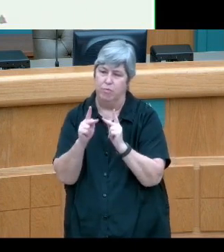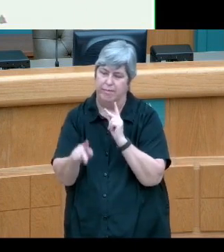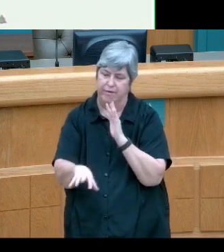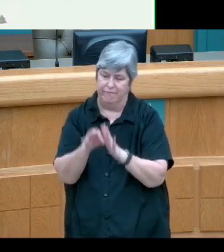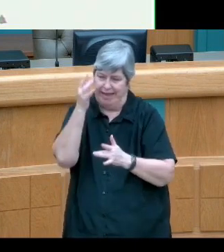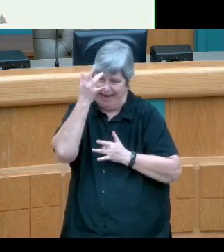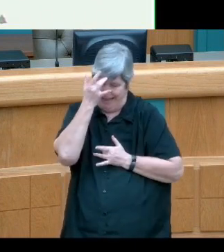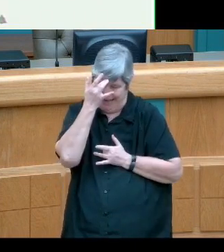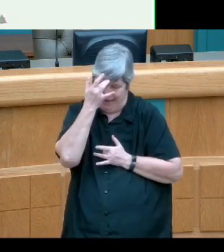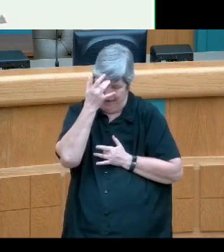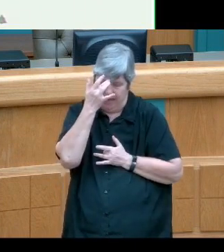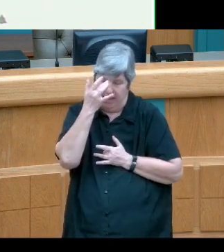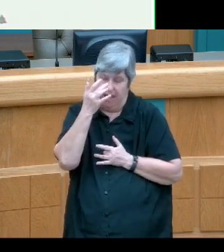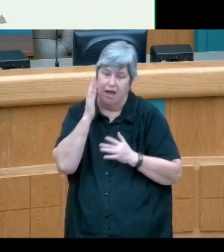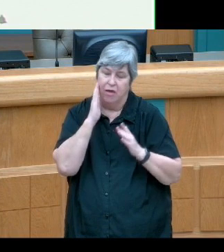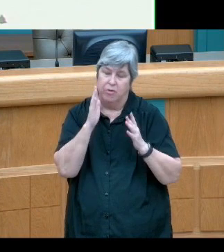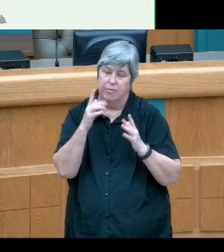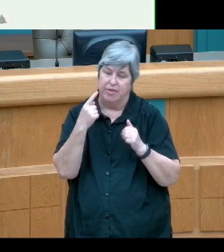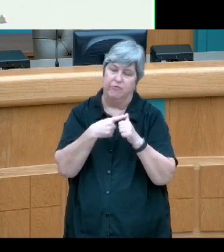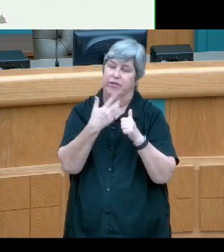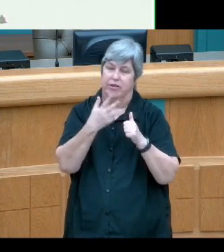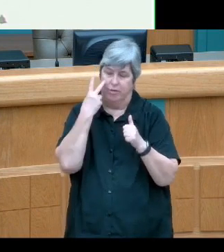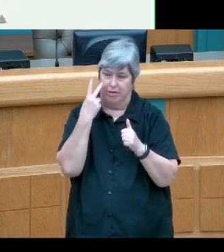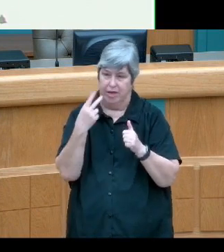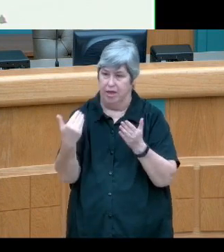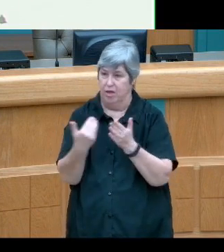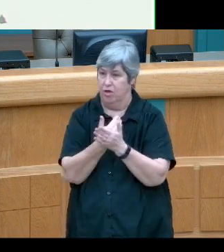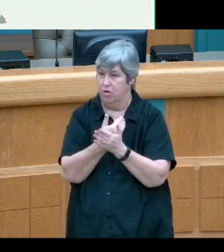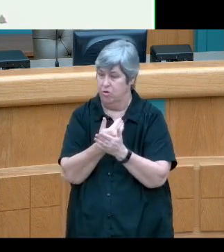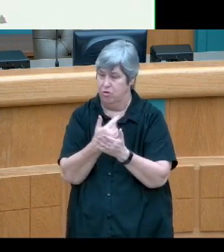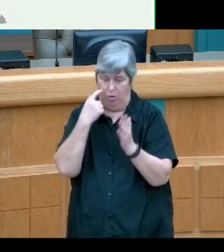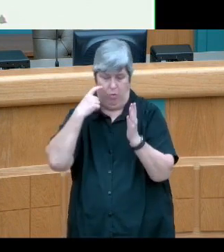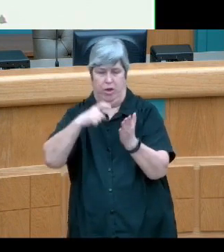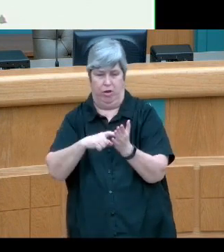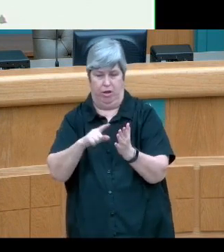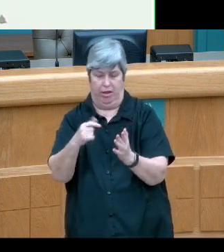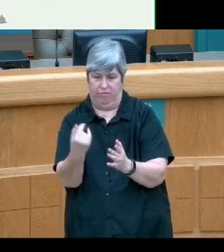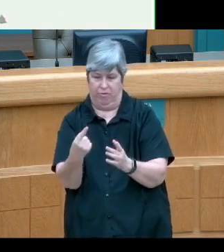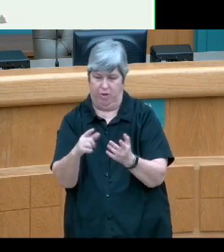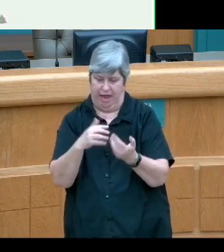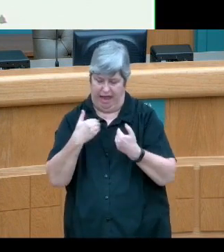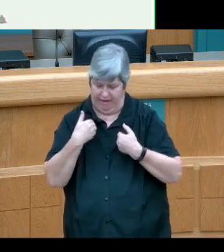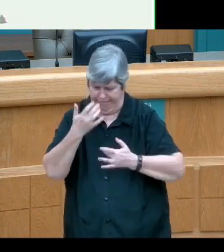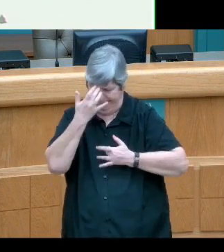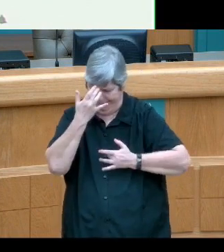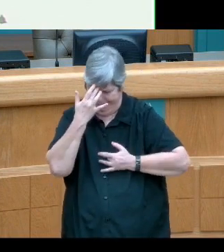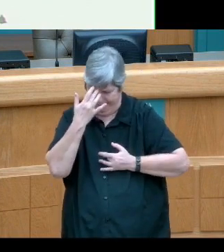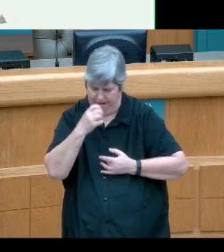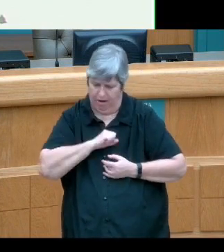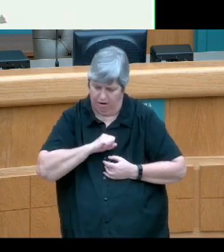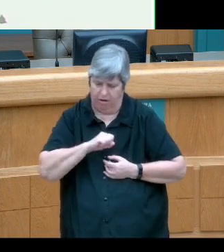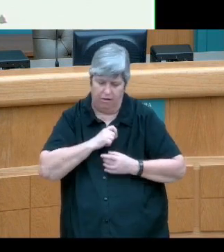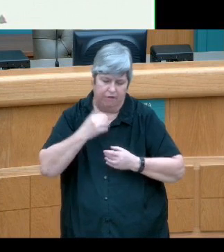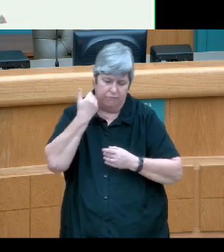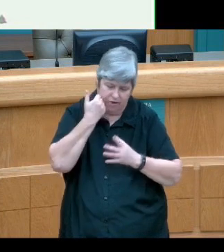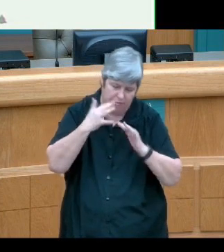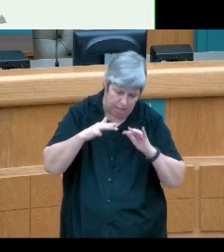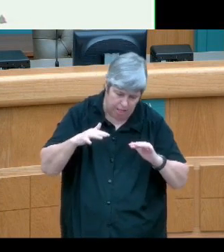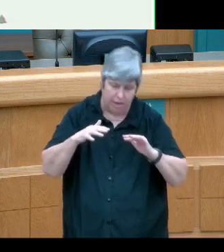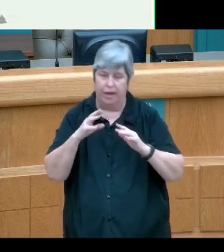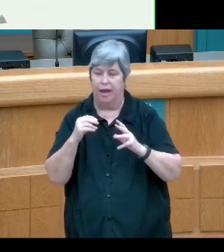peak and then trail off. The reason why is because new cases are detected when somebody becomes symptomatic or shortly thereafter,